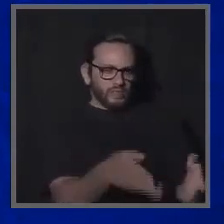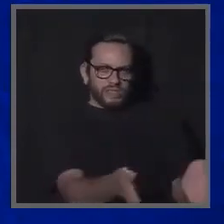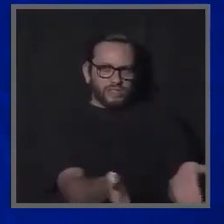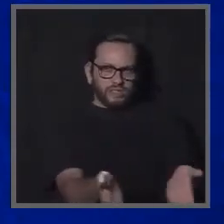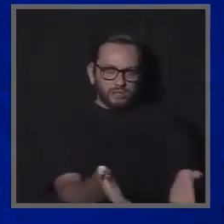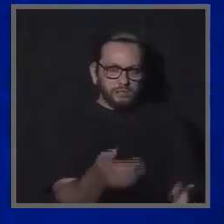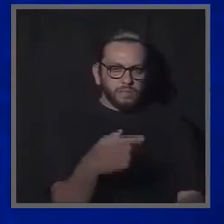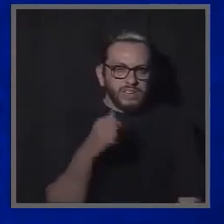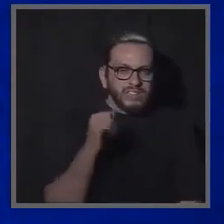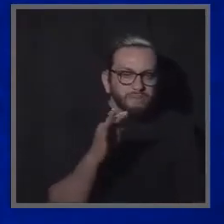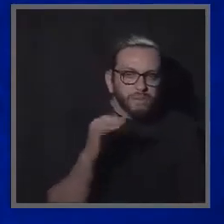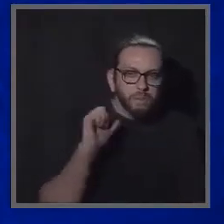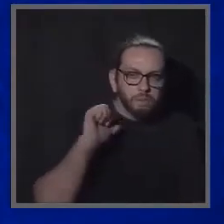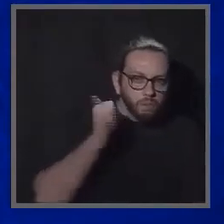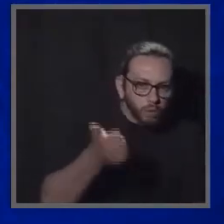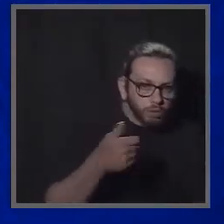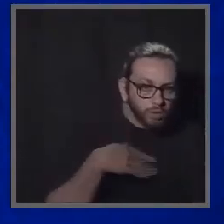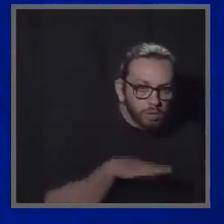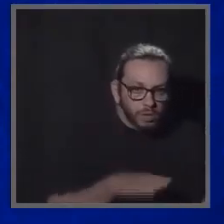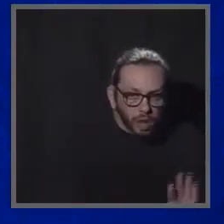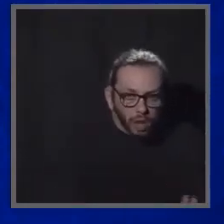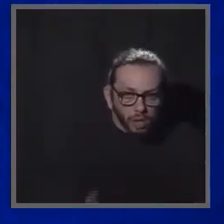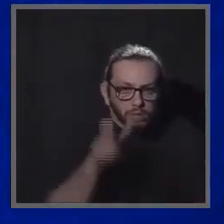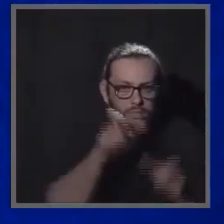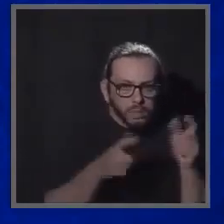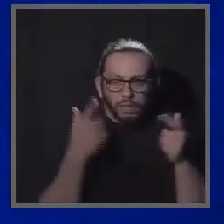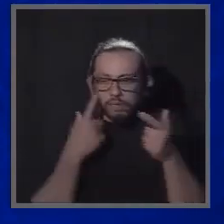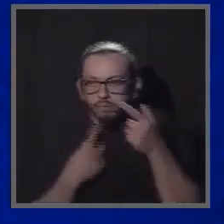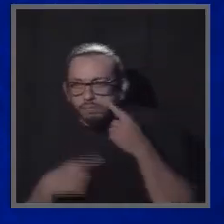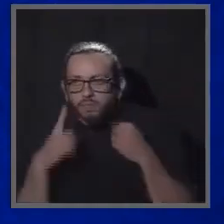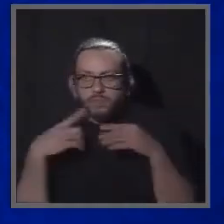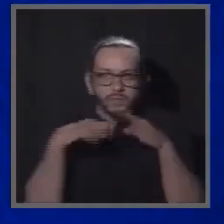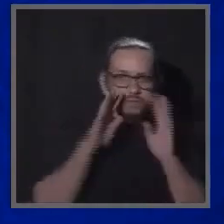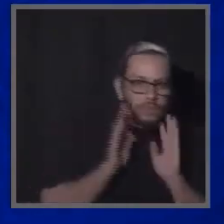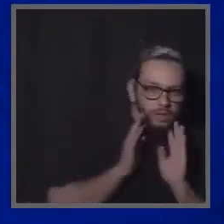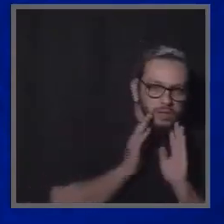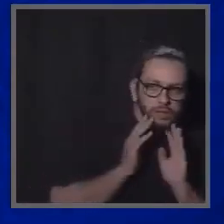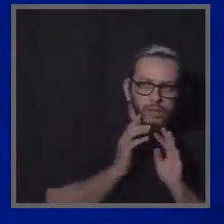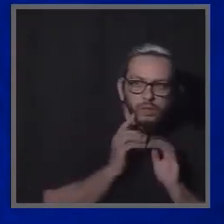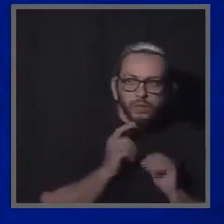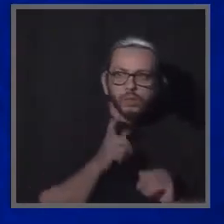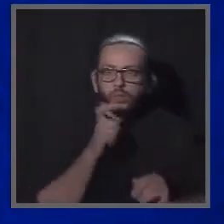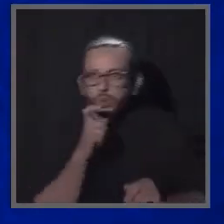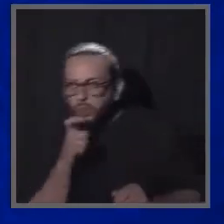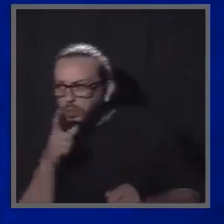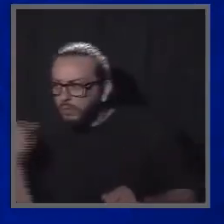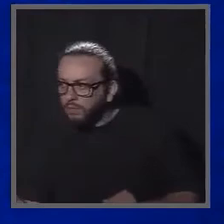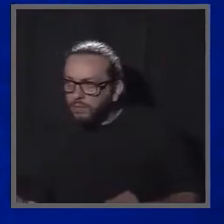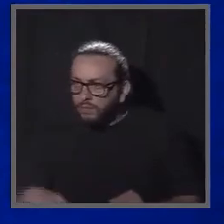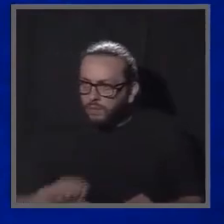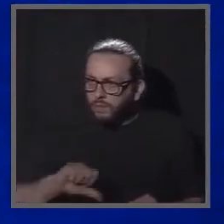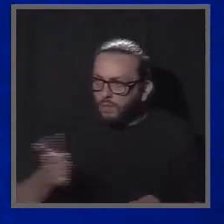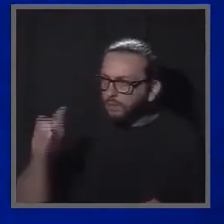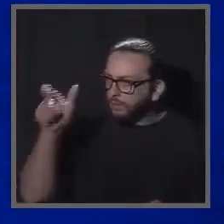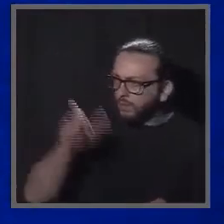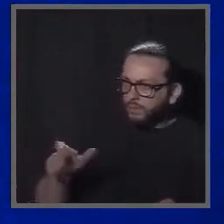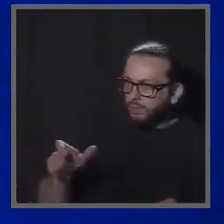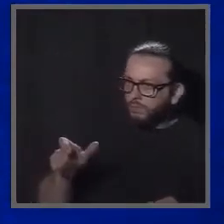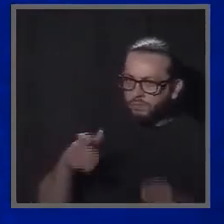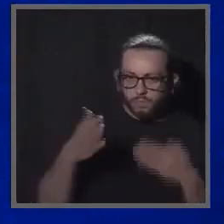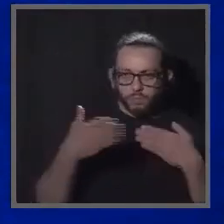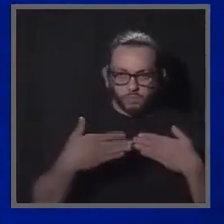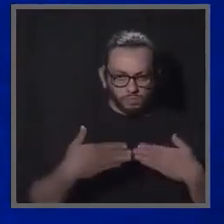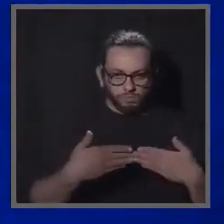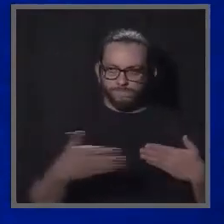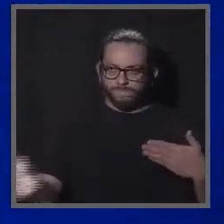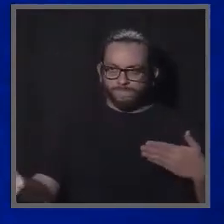Who is going to go at the door and defend what you're doing? This is really social impact. And this is what, these are